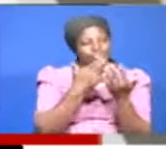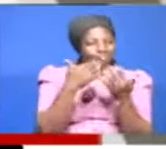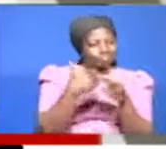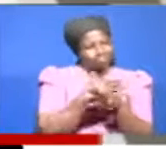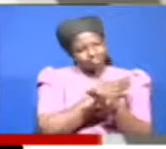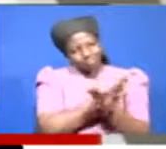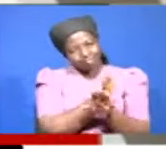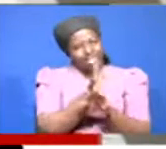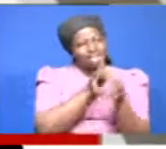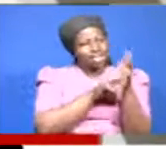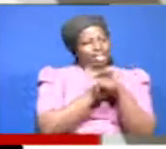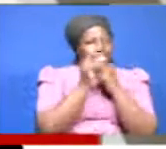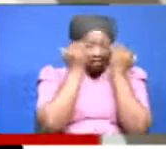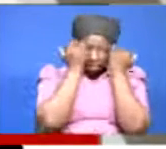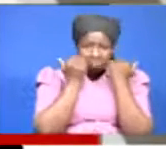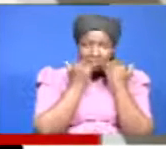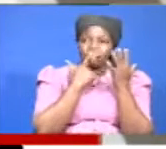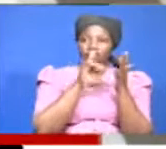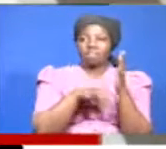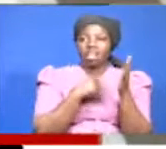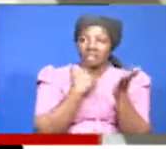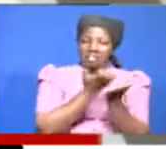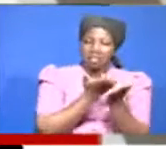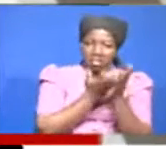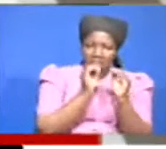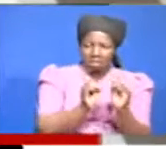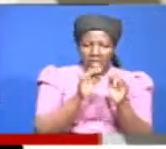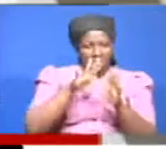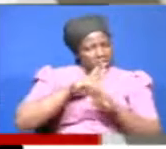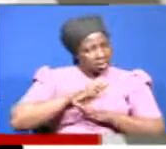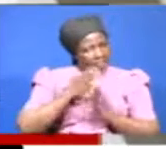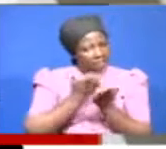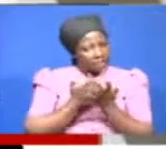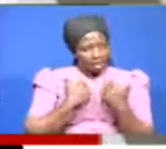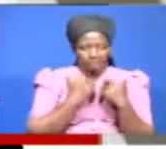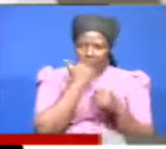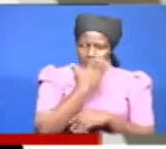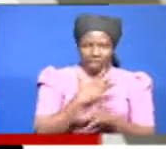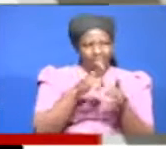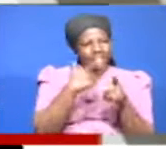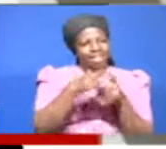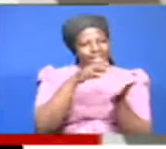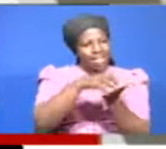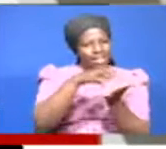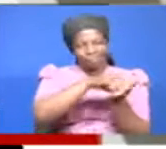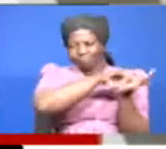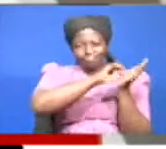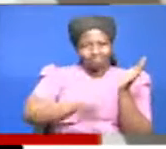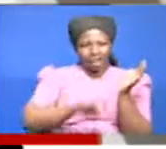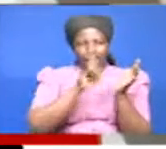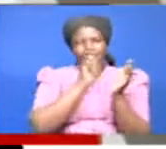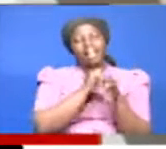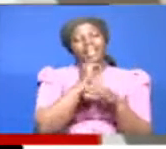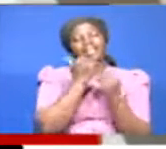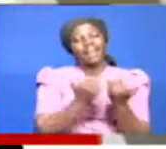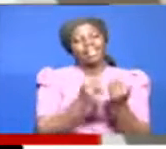see lack of evidence, or there isn't sufficient evidence, and the cases just die. This could be one of the